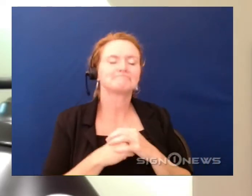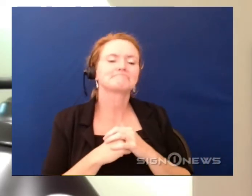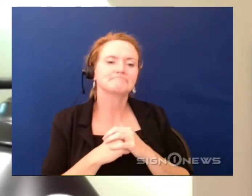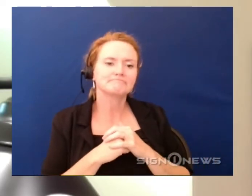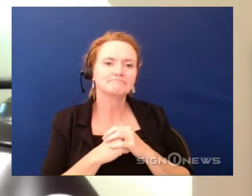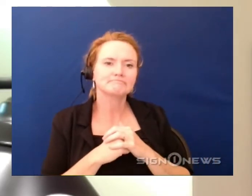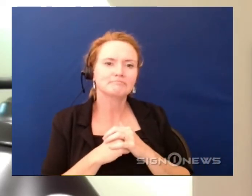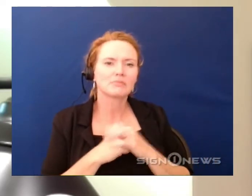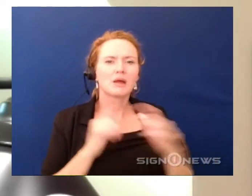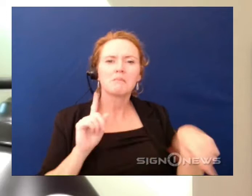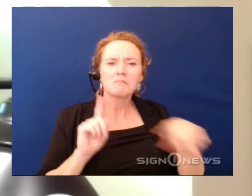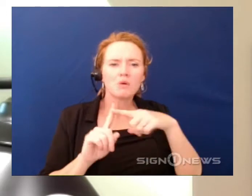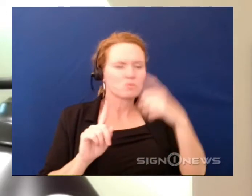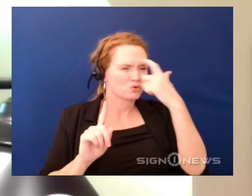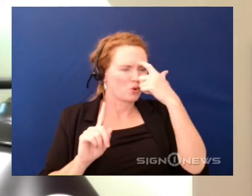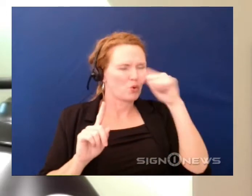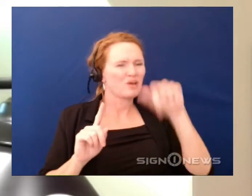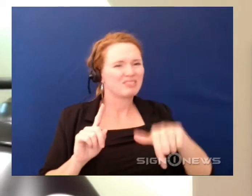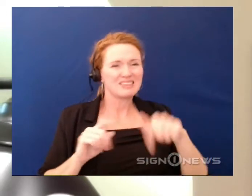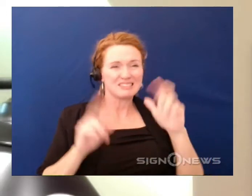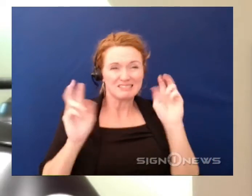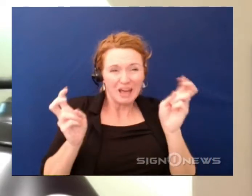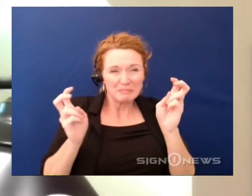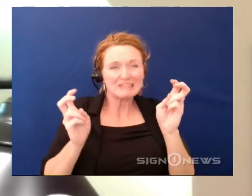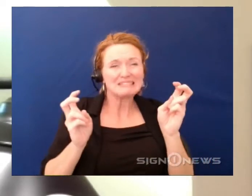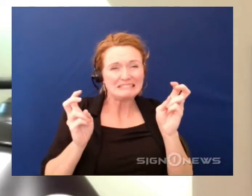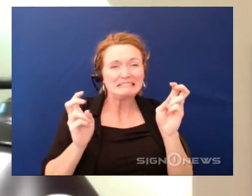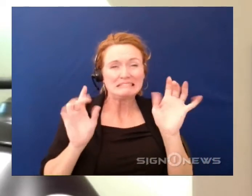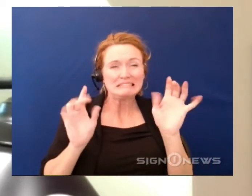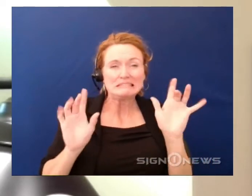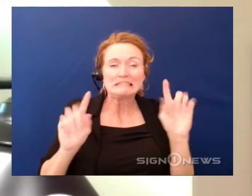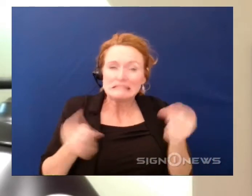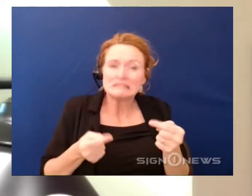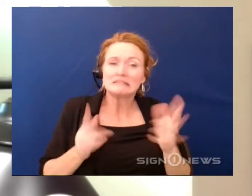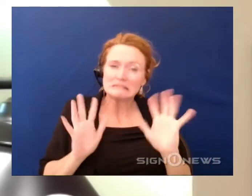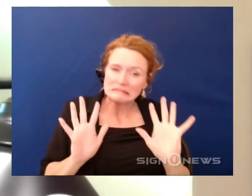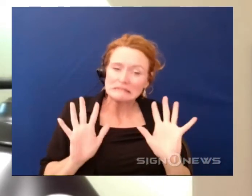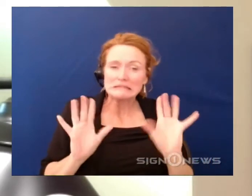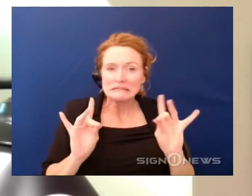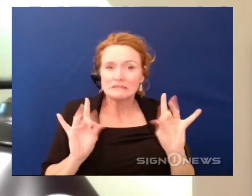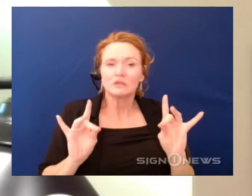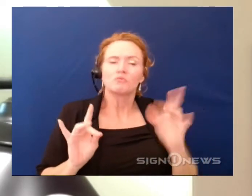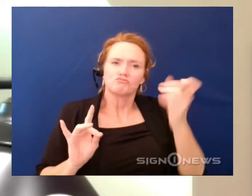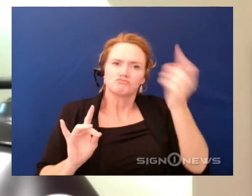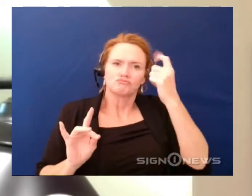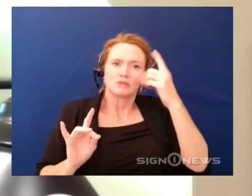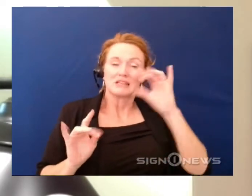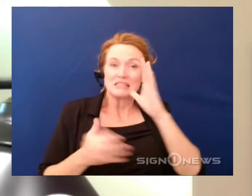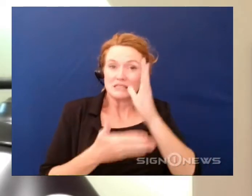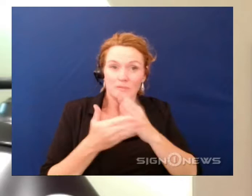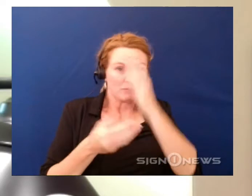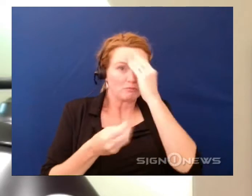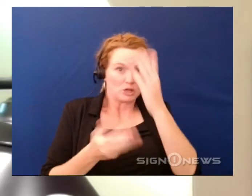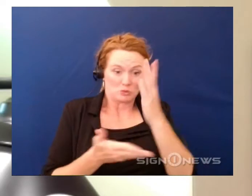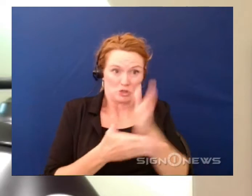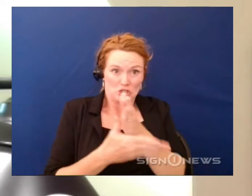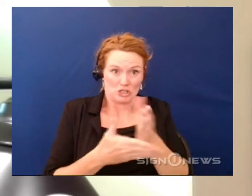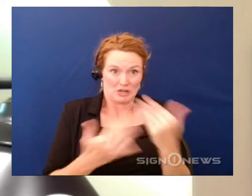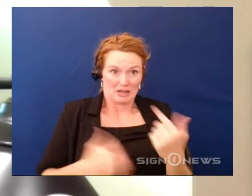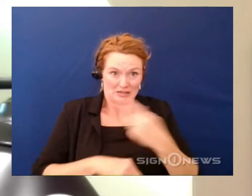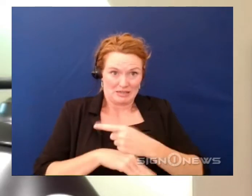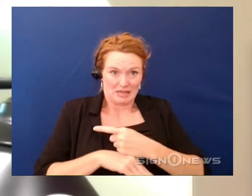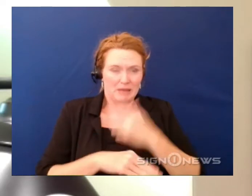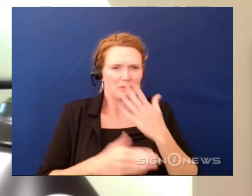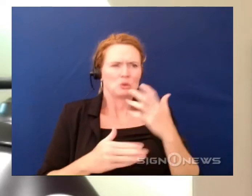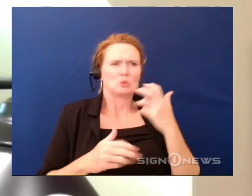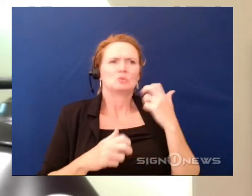Finally, we know this can be a painful and uncomfortable topic, and we want everyone to know that there is the risk that some of what we hear today might be